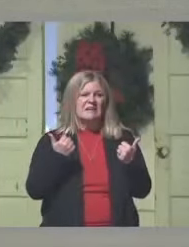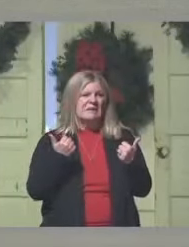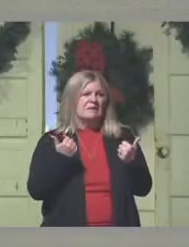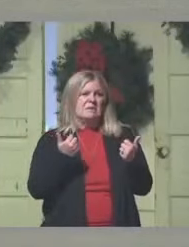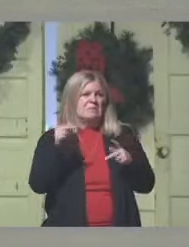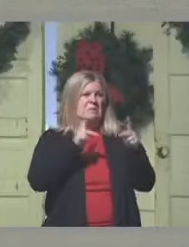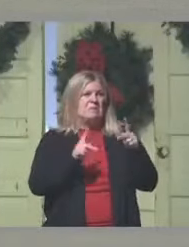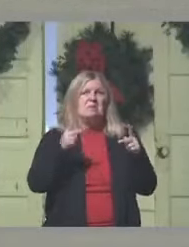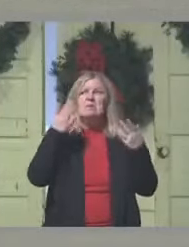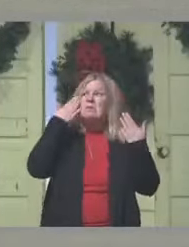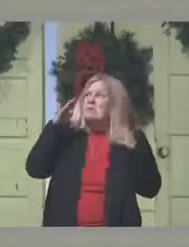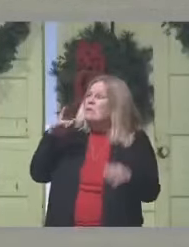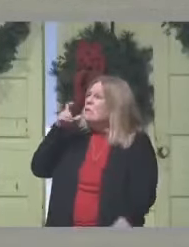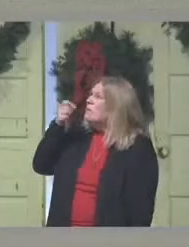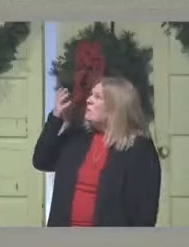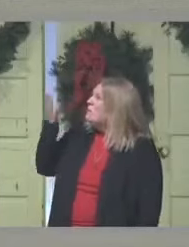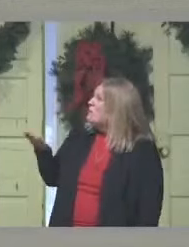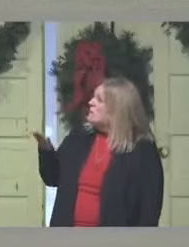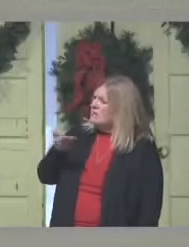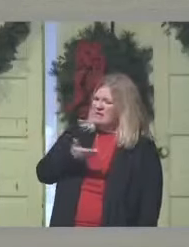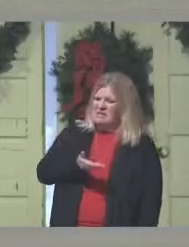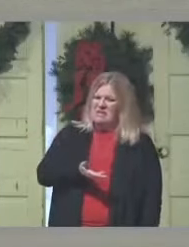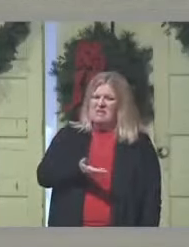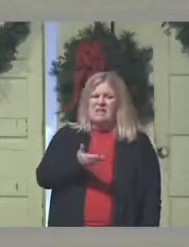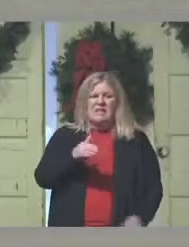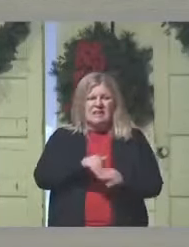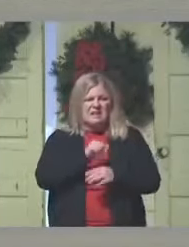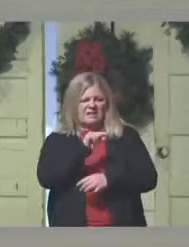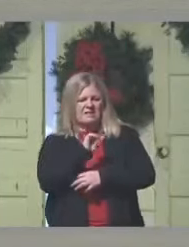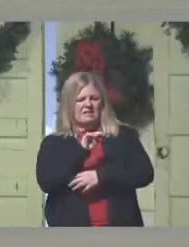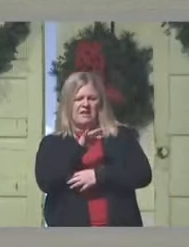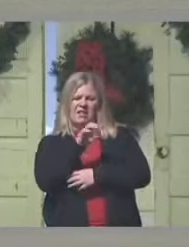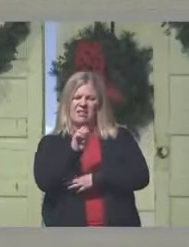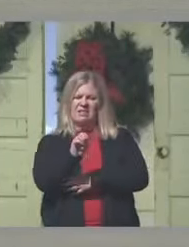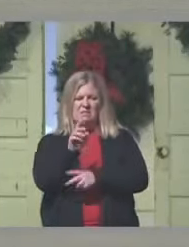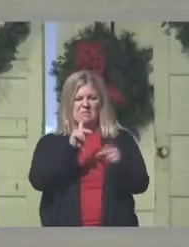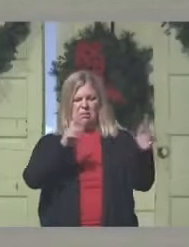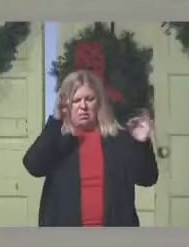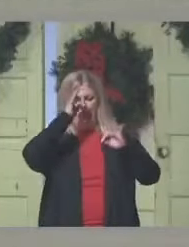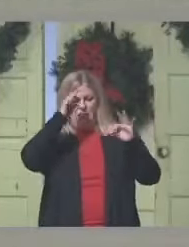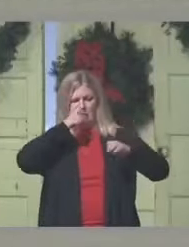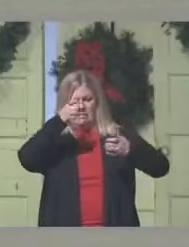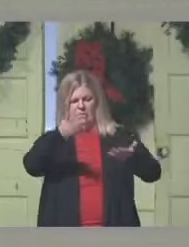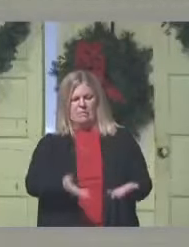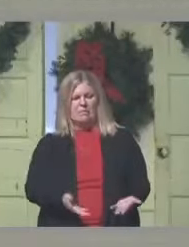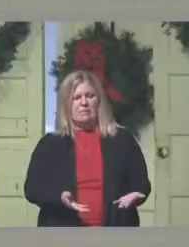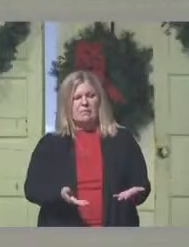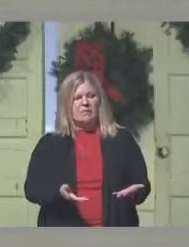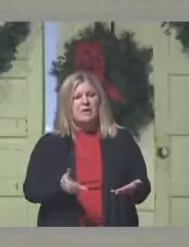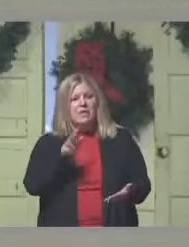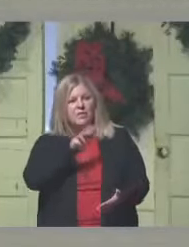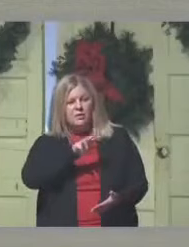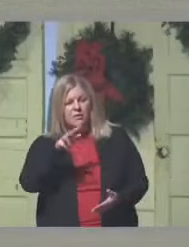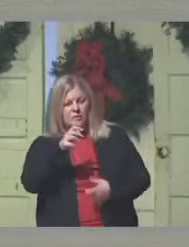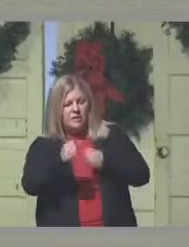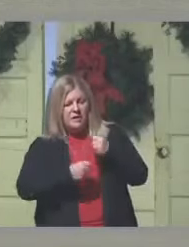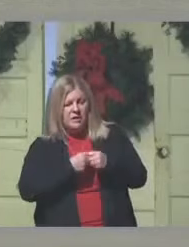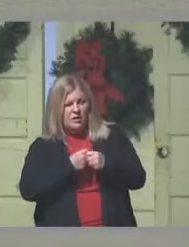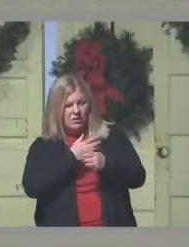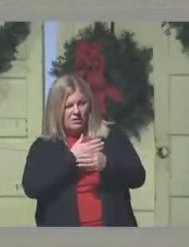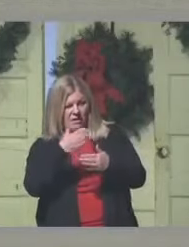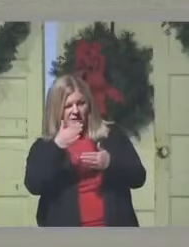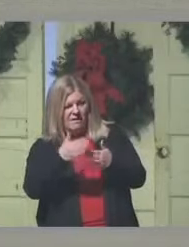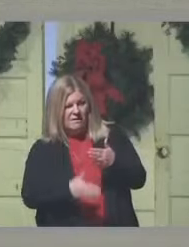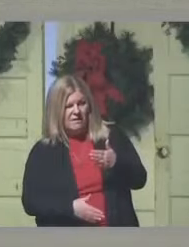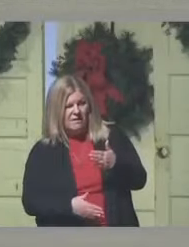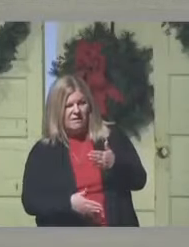backwater village in the remote hills of Galilee. And at the end of 33 years of living among us